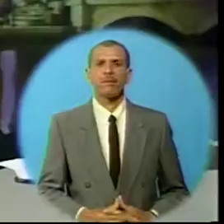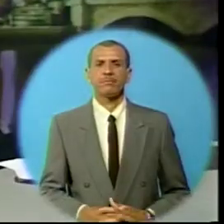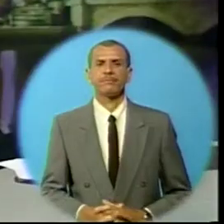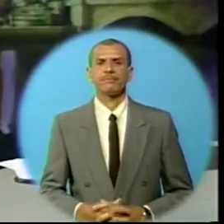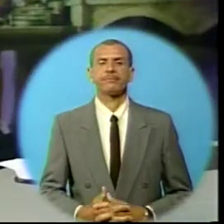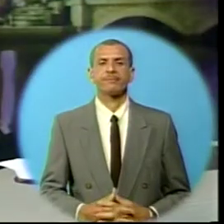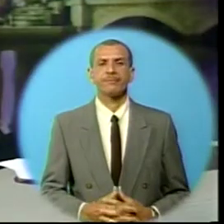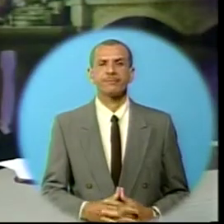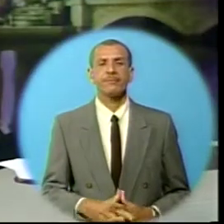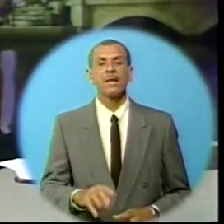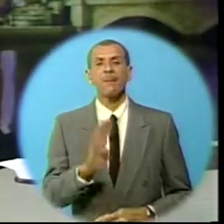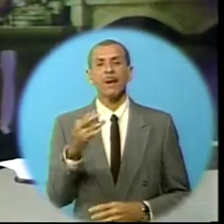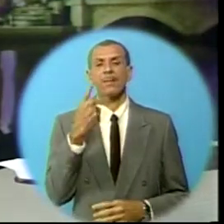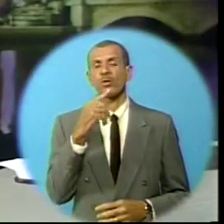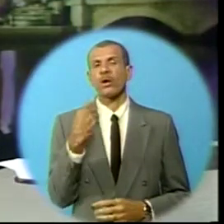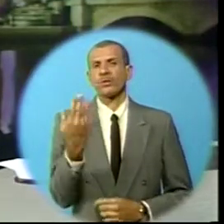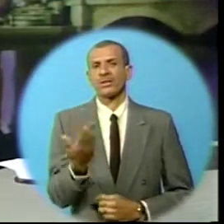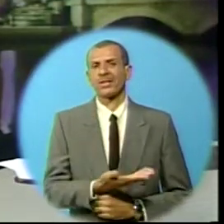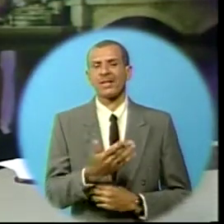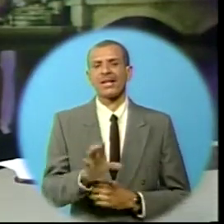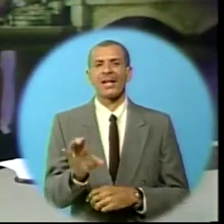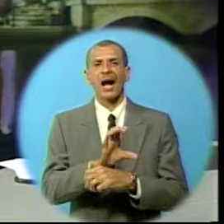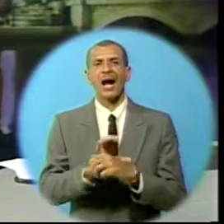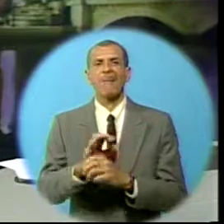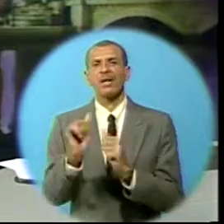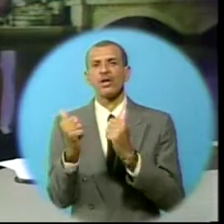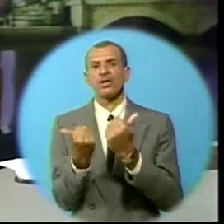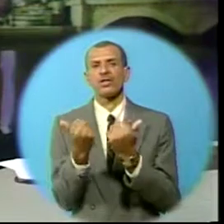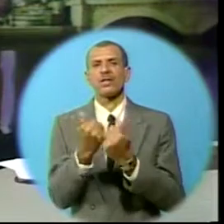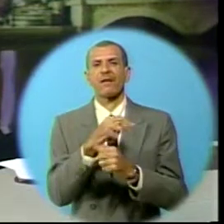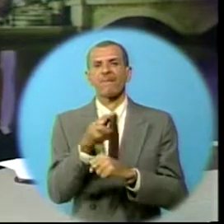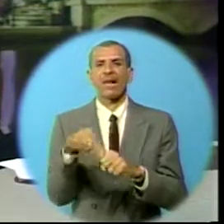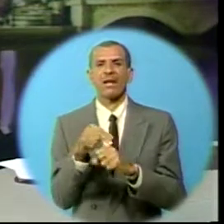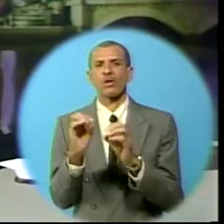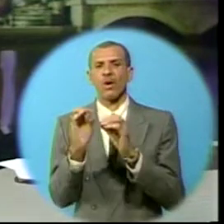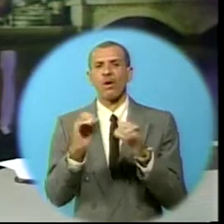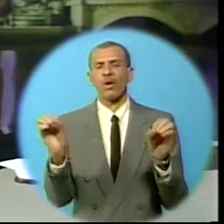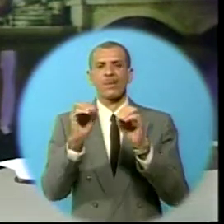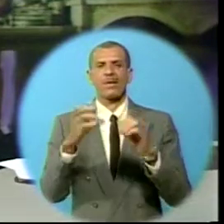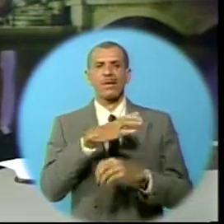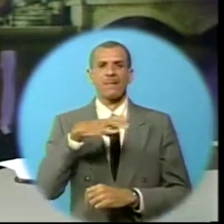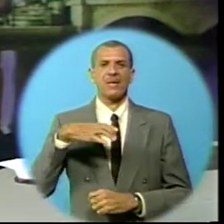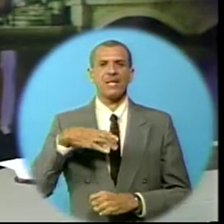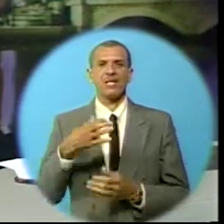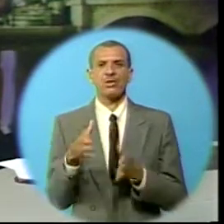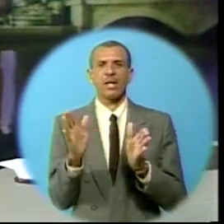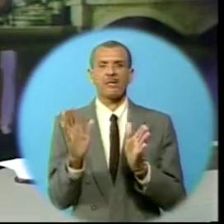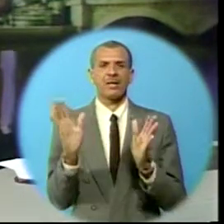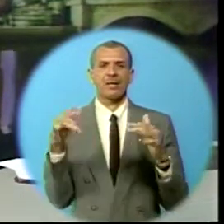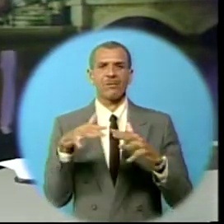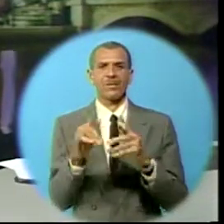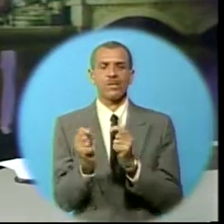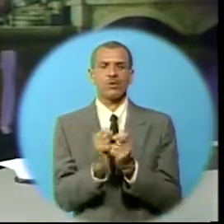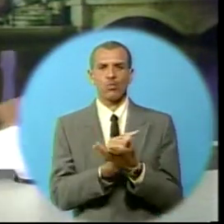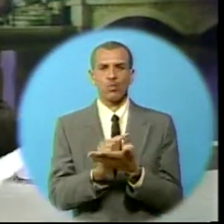whole. Barbados will also host the Caribbean Association of National Olympic Committees General Assembly this